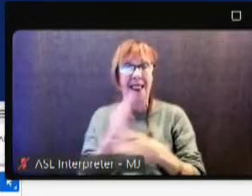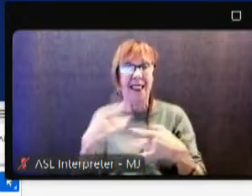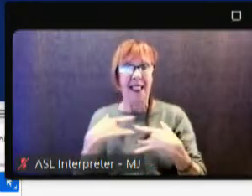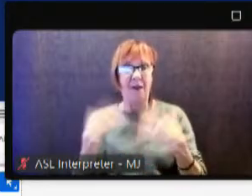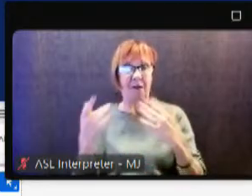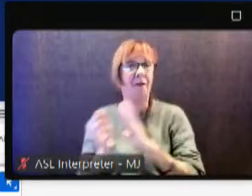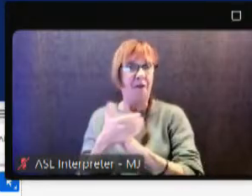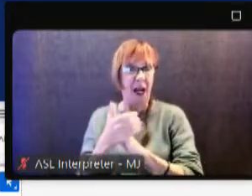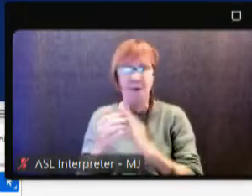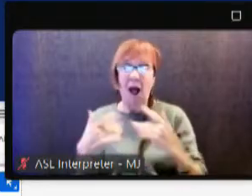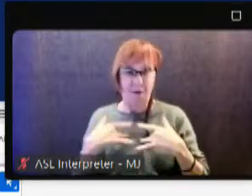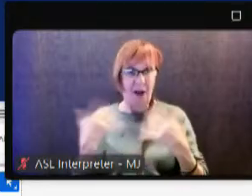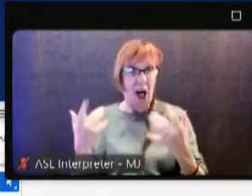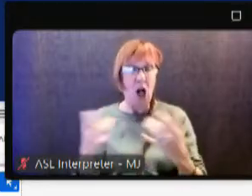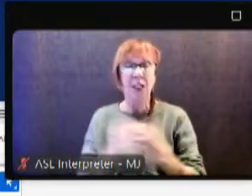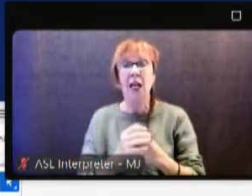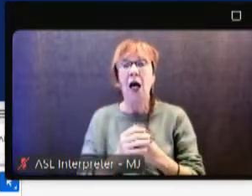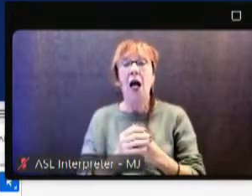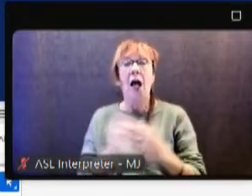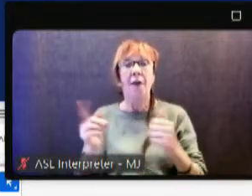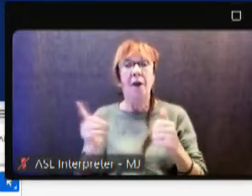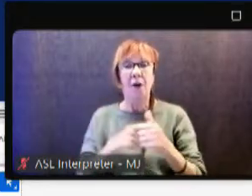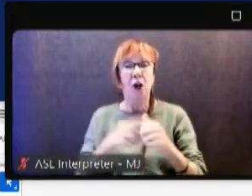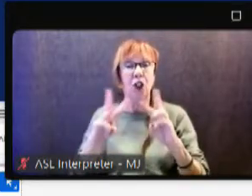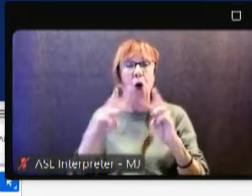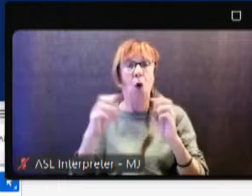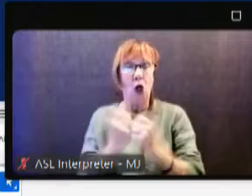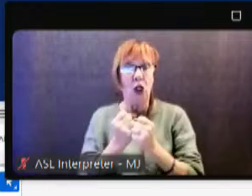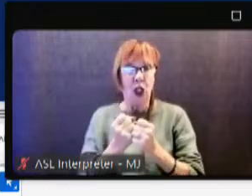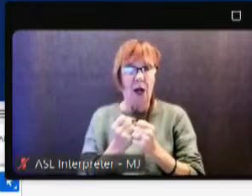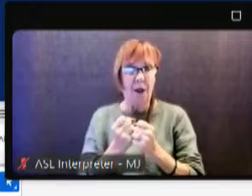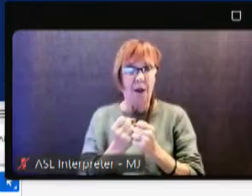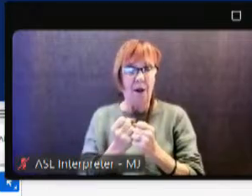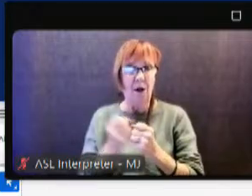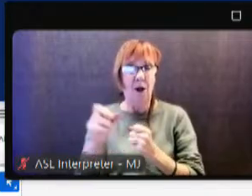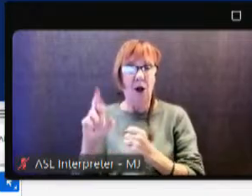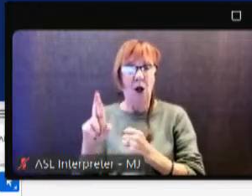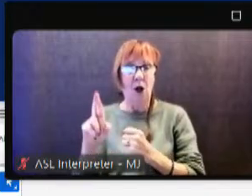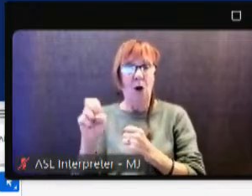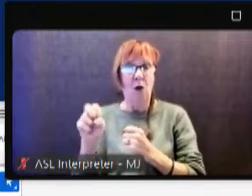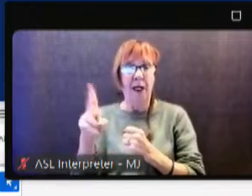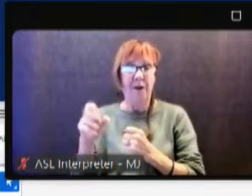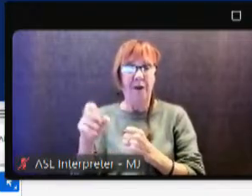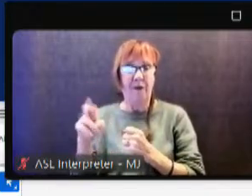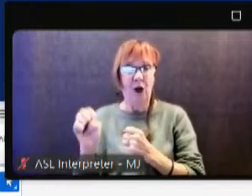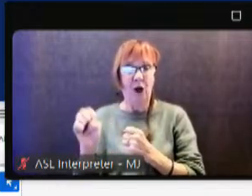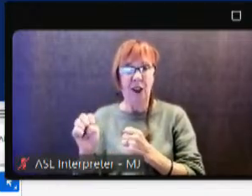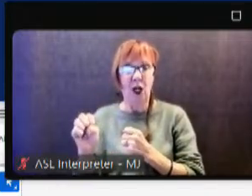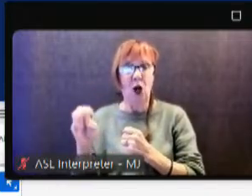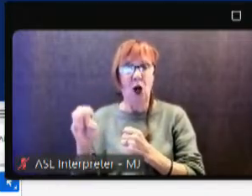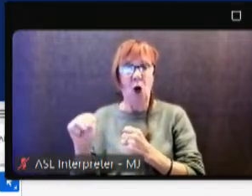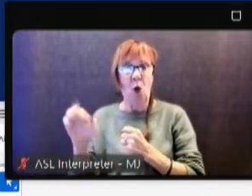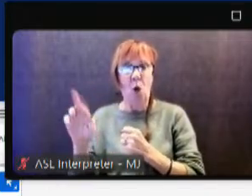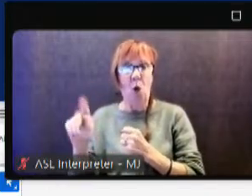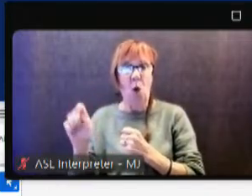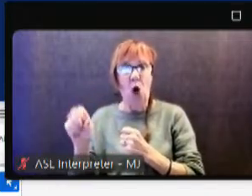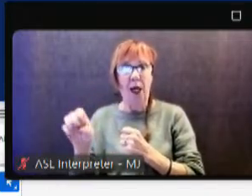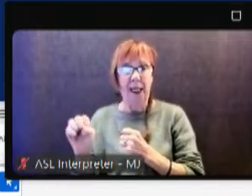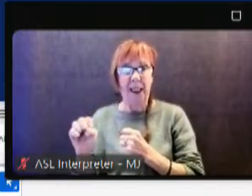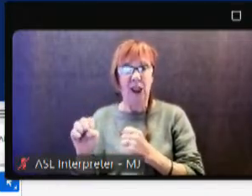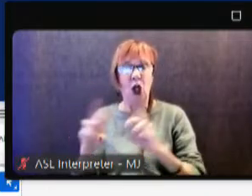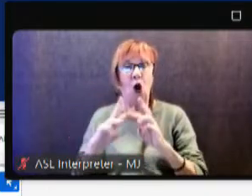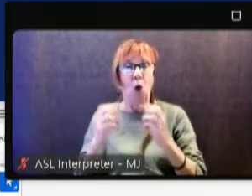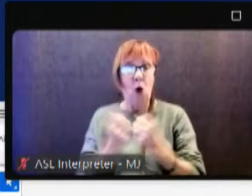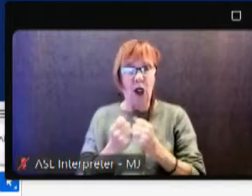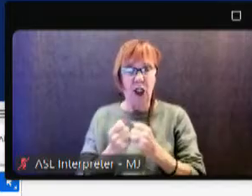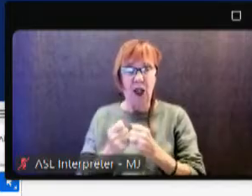workshop happening on Saturday, May 10th, 2025. That's this Saturday, May 10th, 2025, from